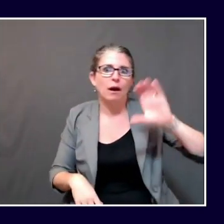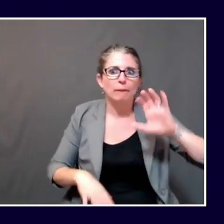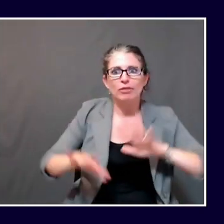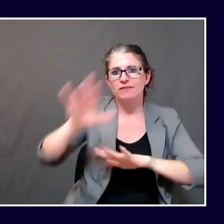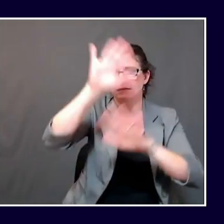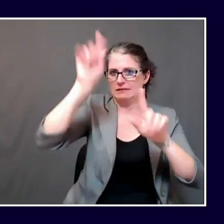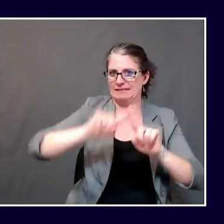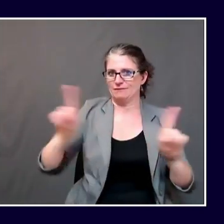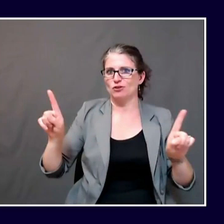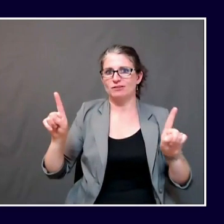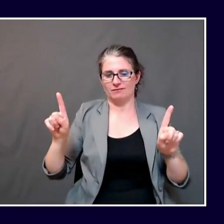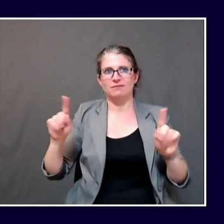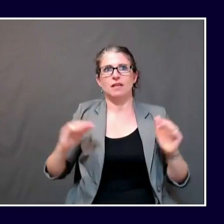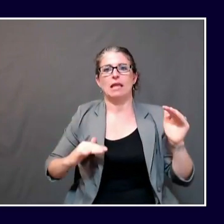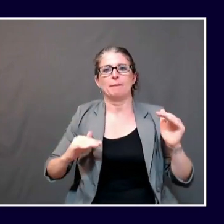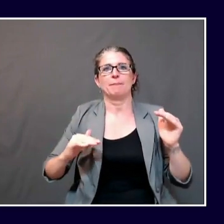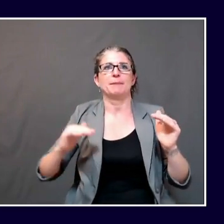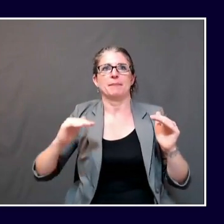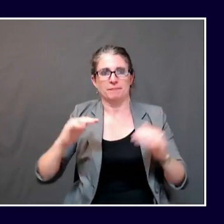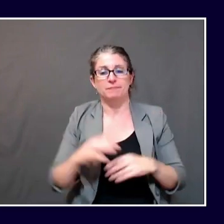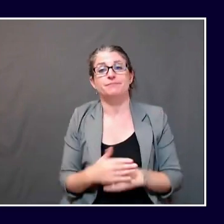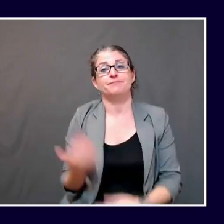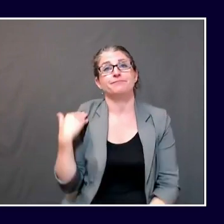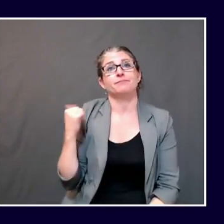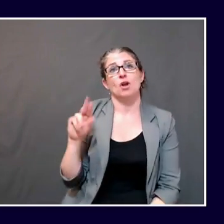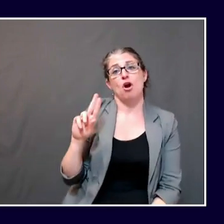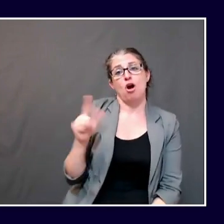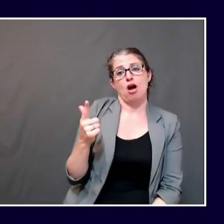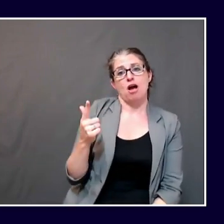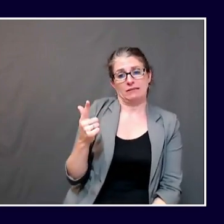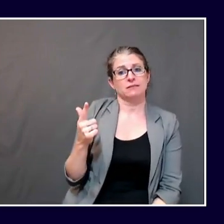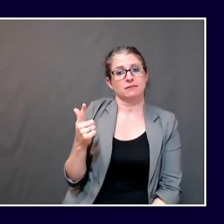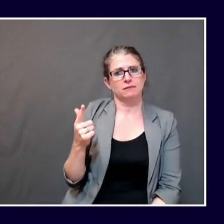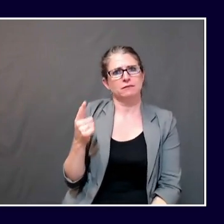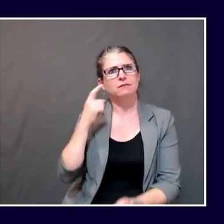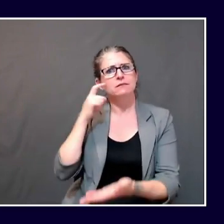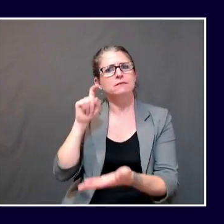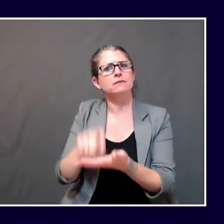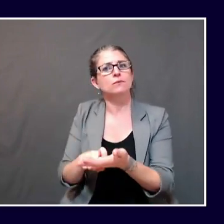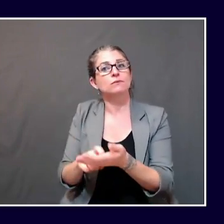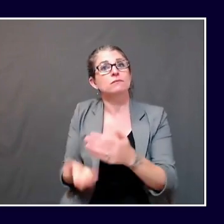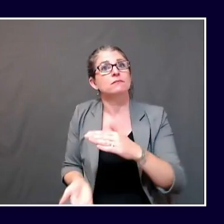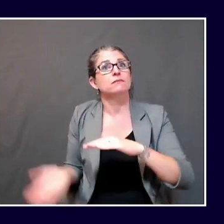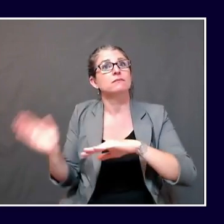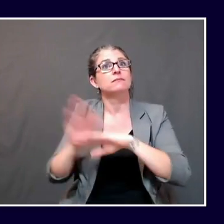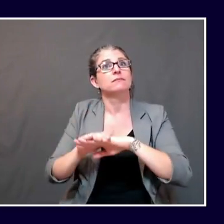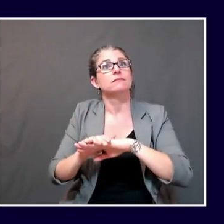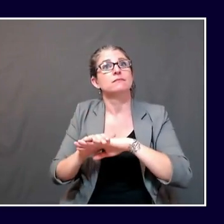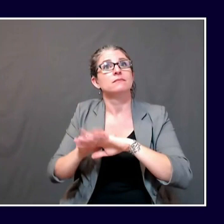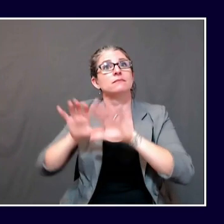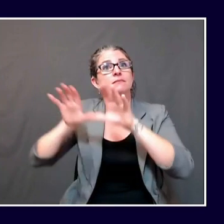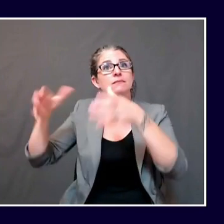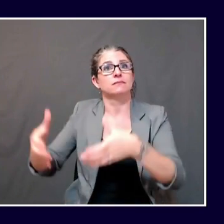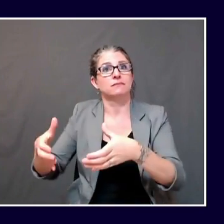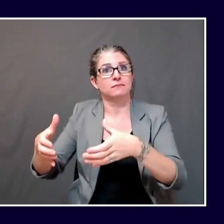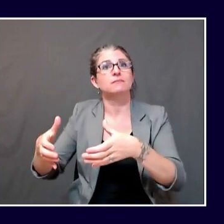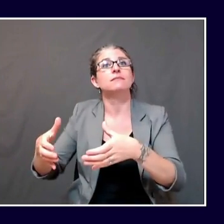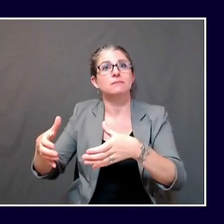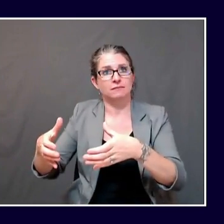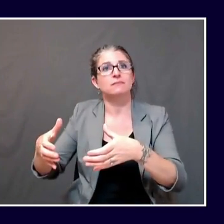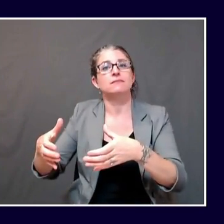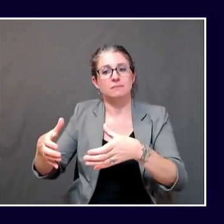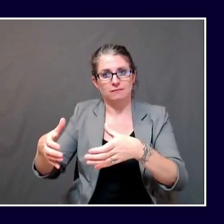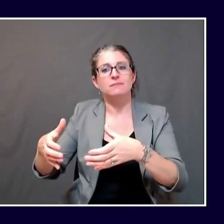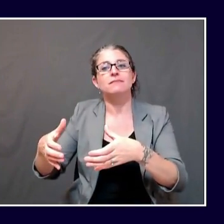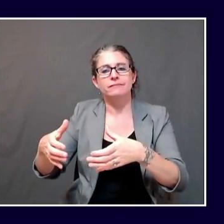early August among individuals who identified as being part of the Latinx community. So it's ebbed and flowed